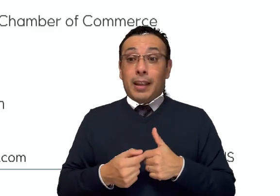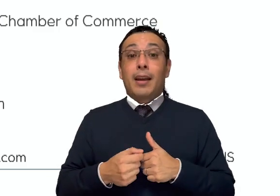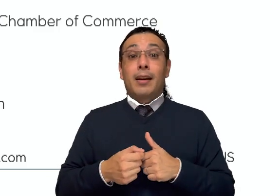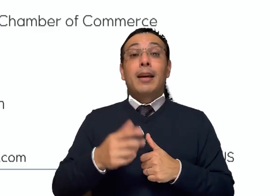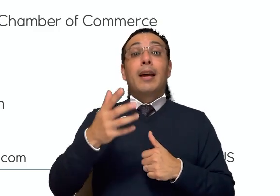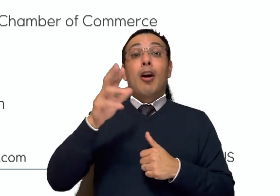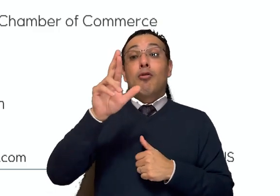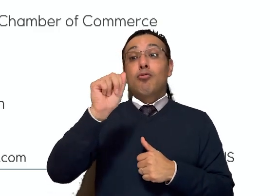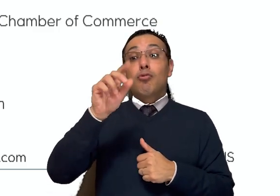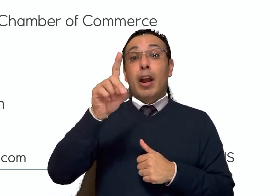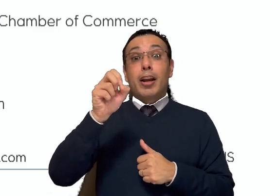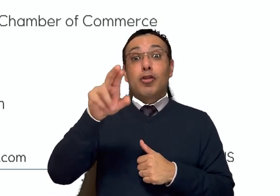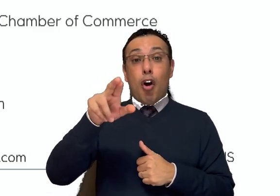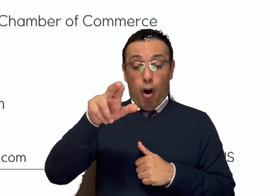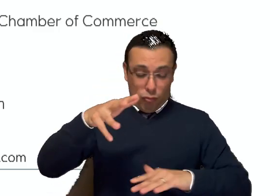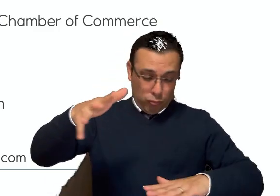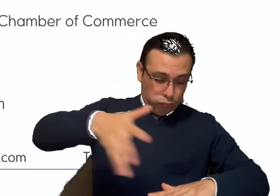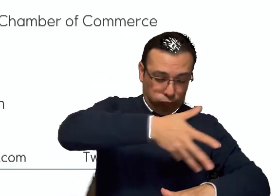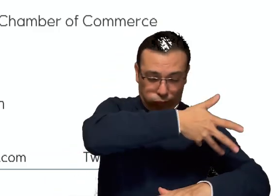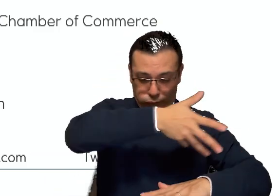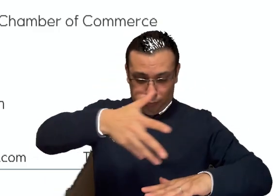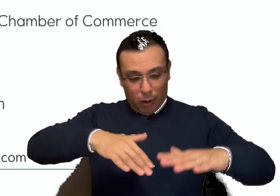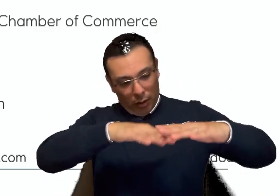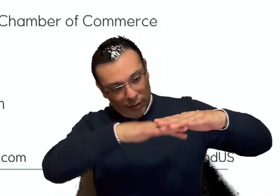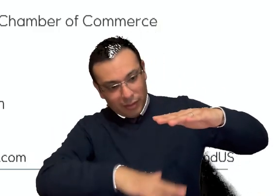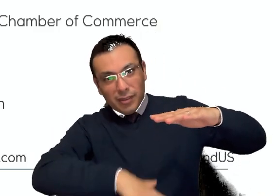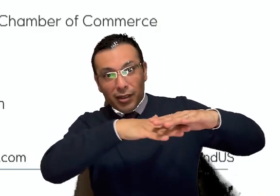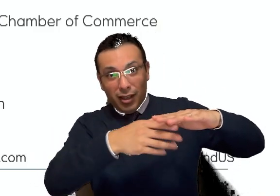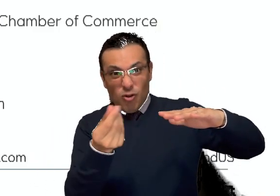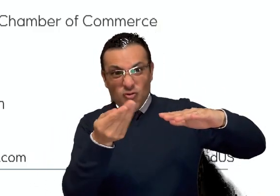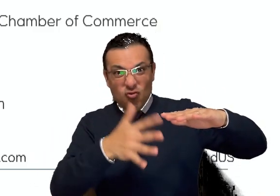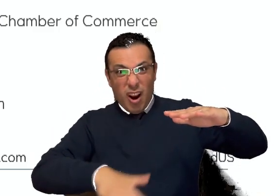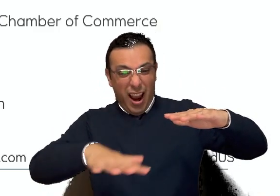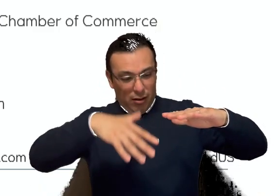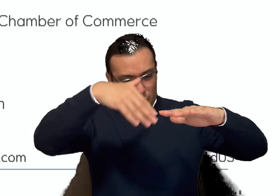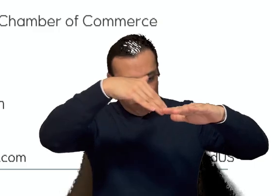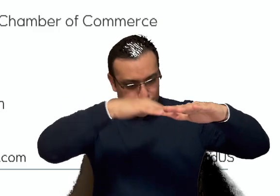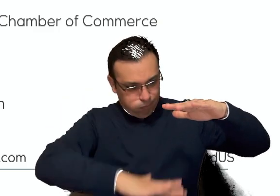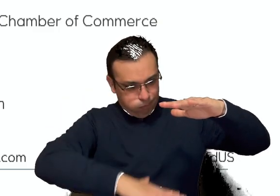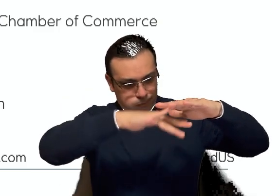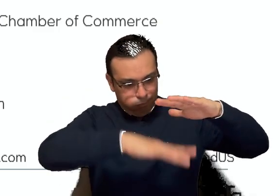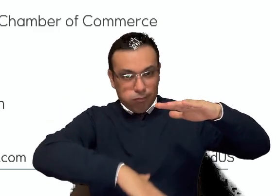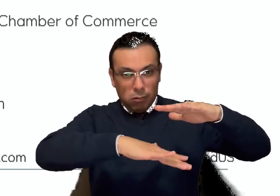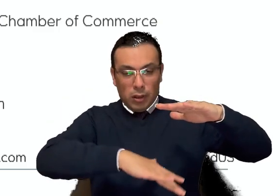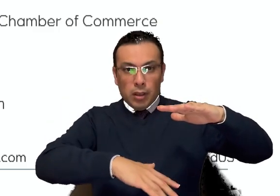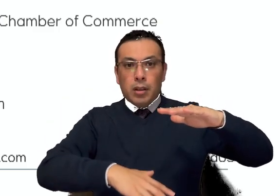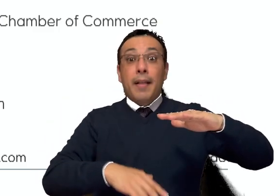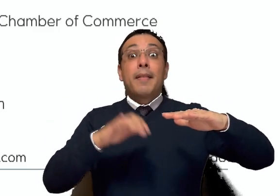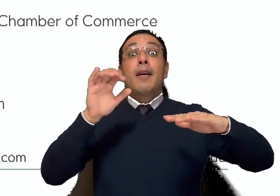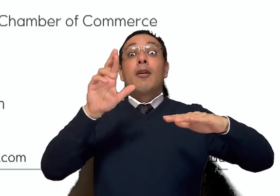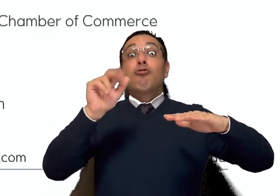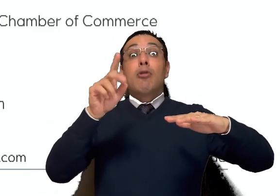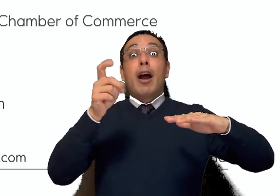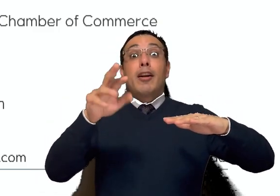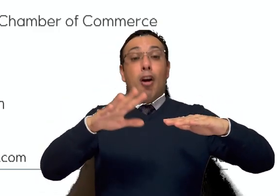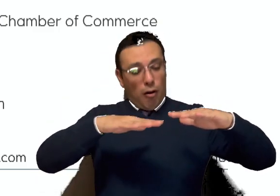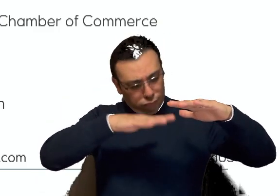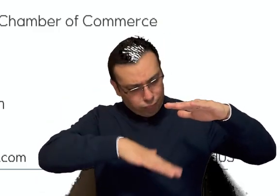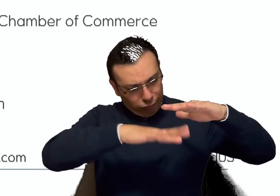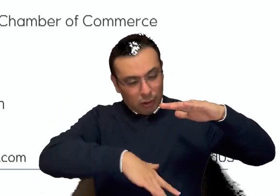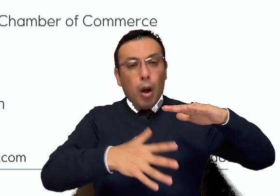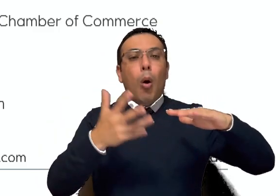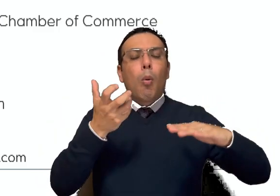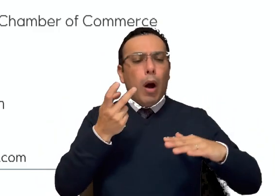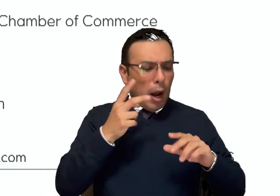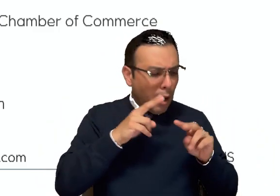and that survey is a method to survey the existing utility lines along the cable route here